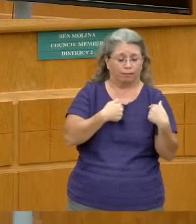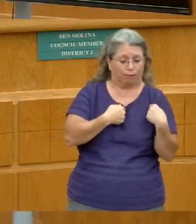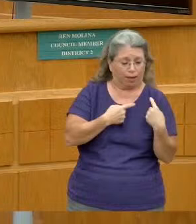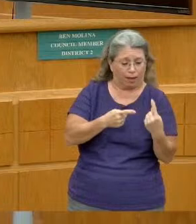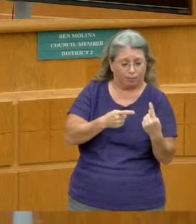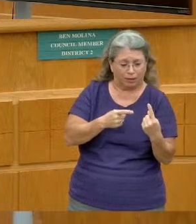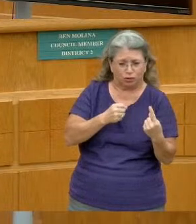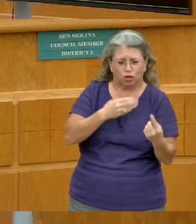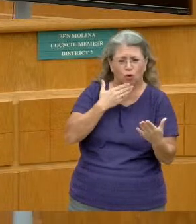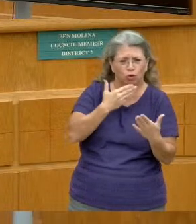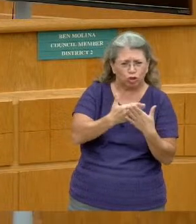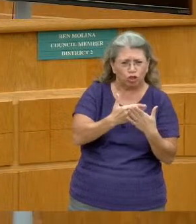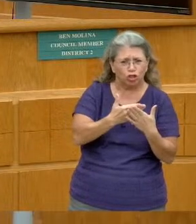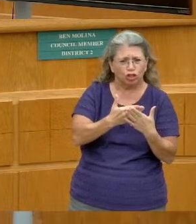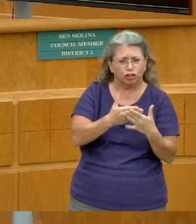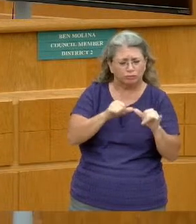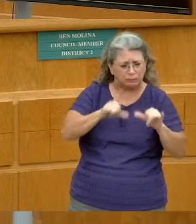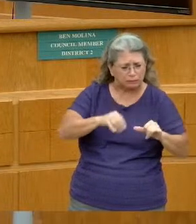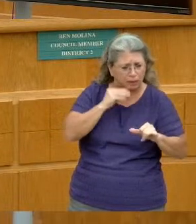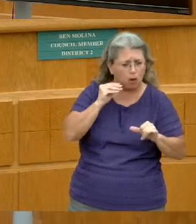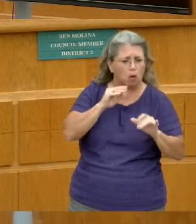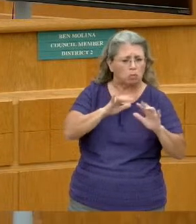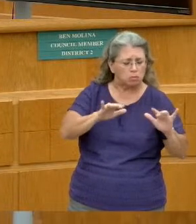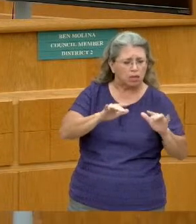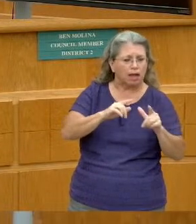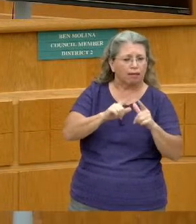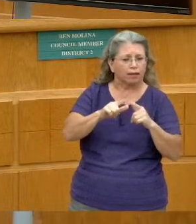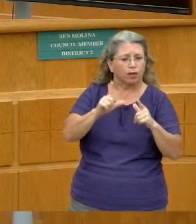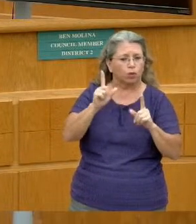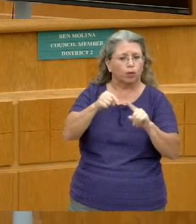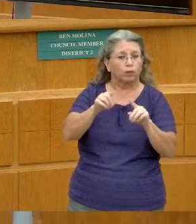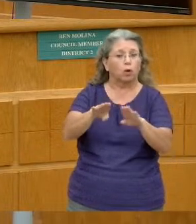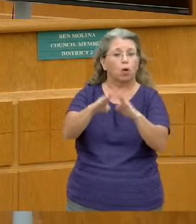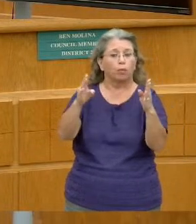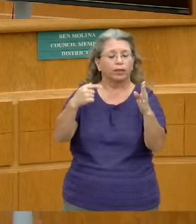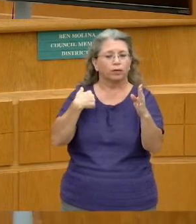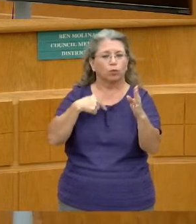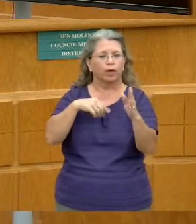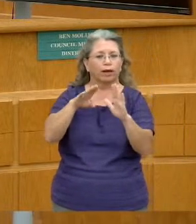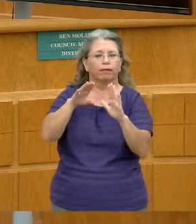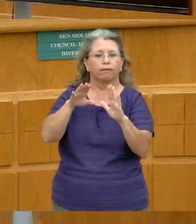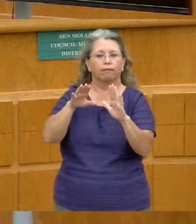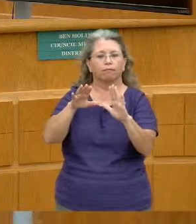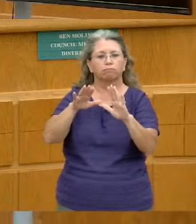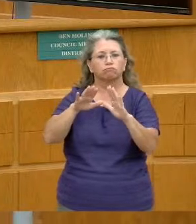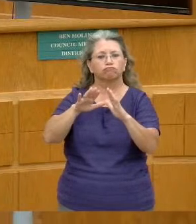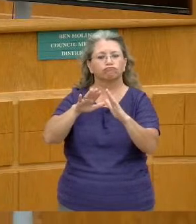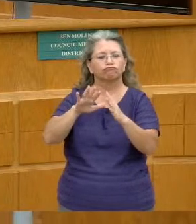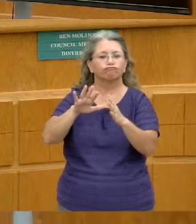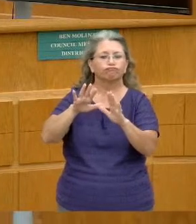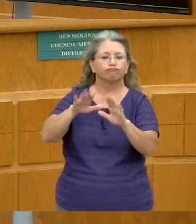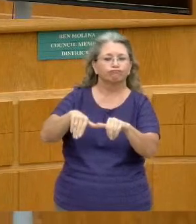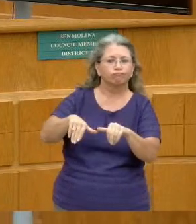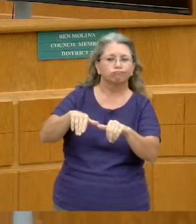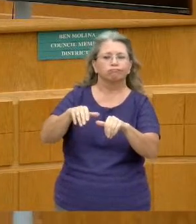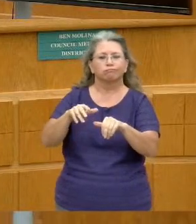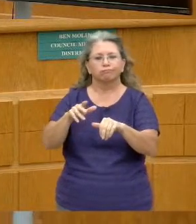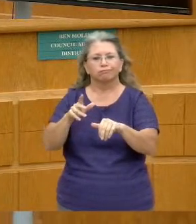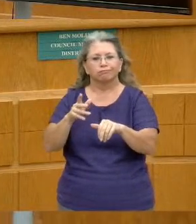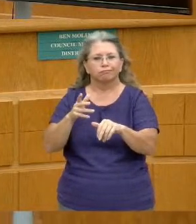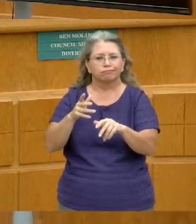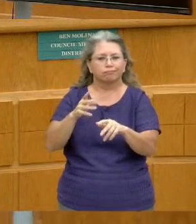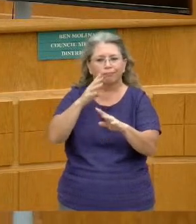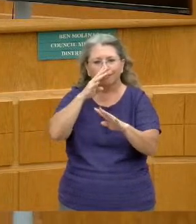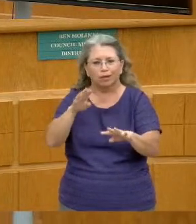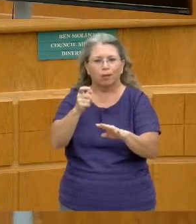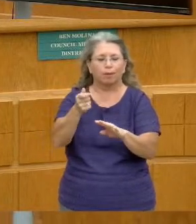kind of took things for granted and let our guard down. But I think we've gotten everybody's attention, and hopefully they'll be back on the bandwagon